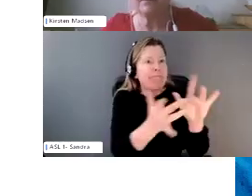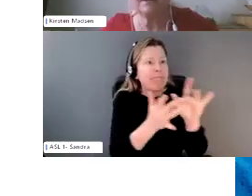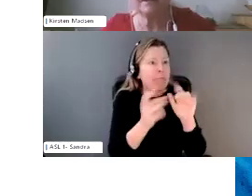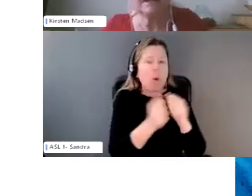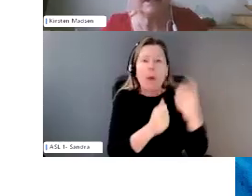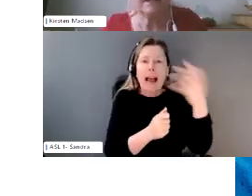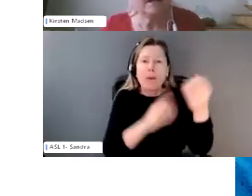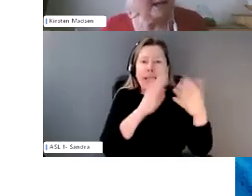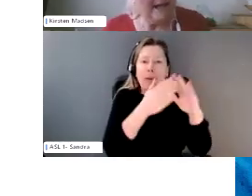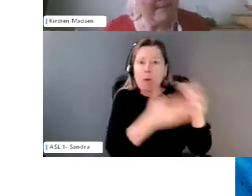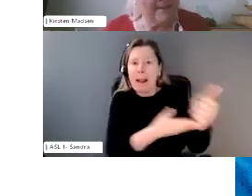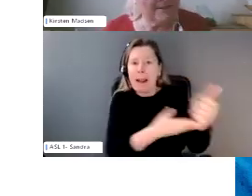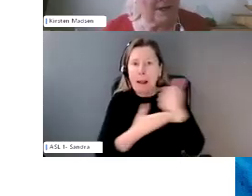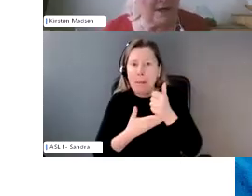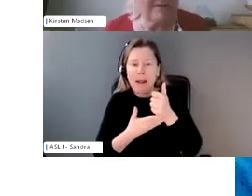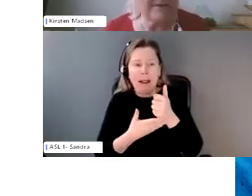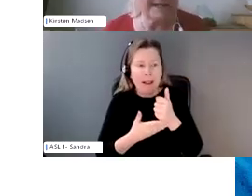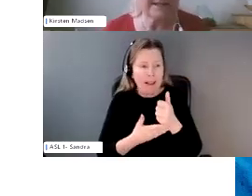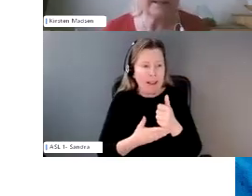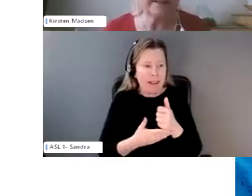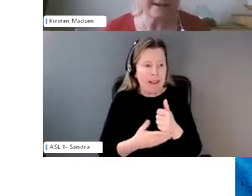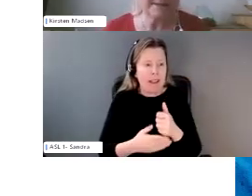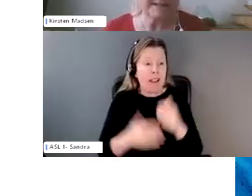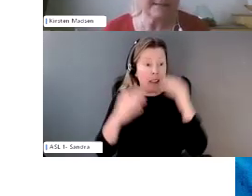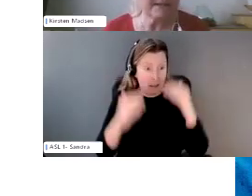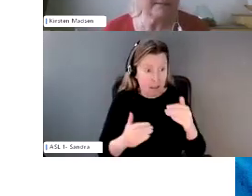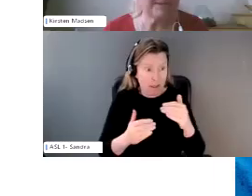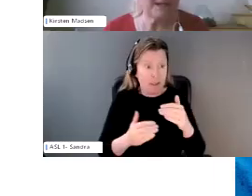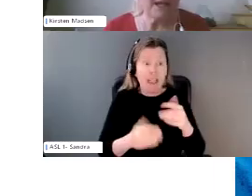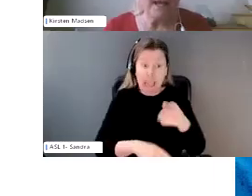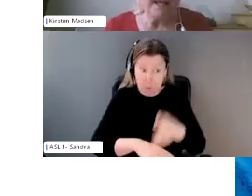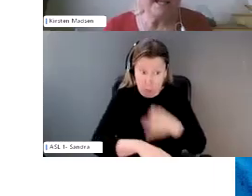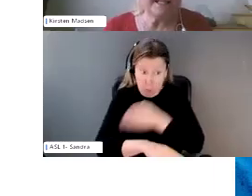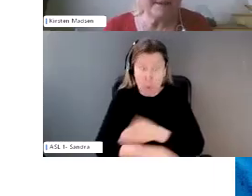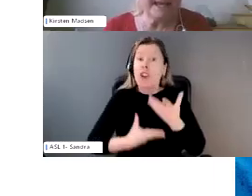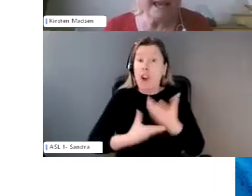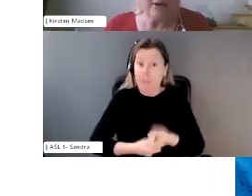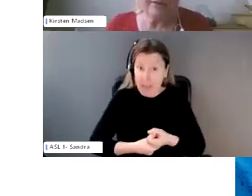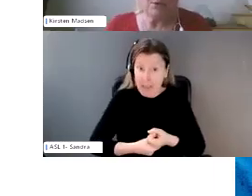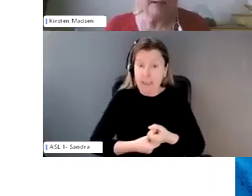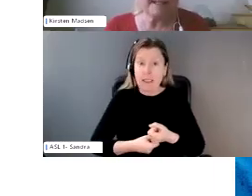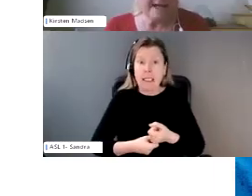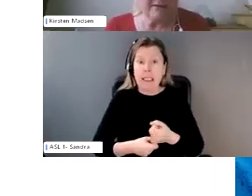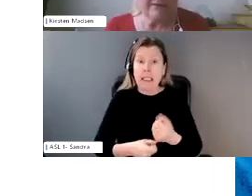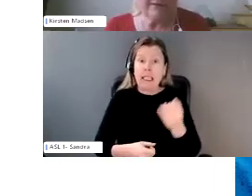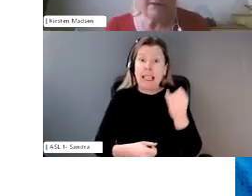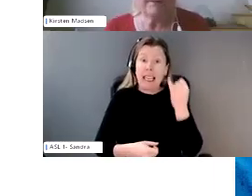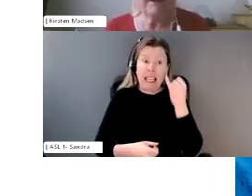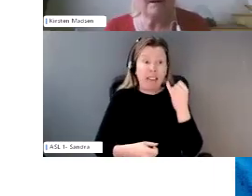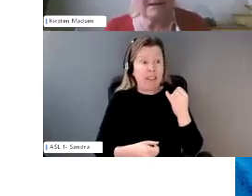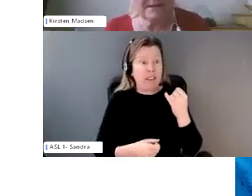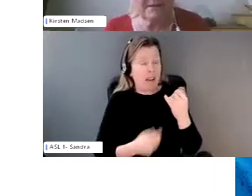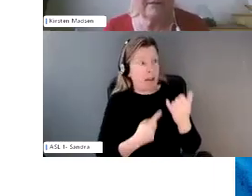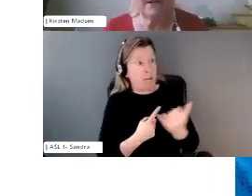help. It built confidence. That was something. In speaking out for oneself,